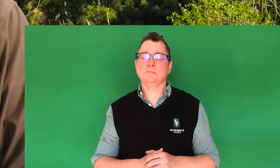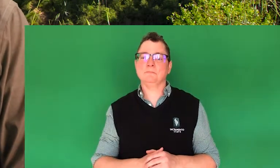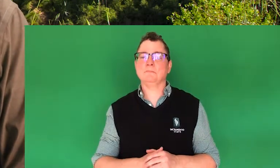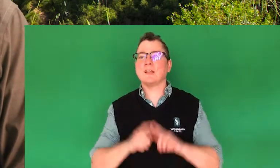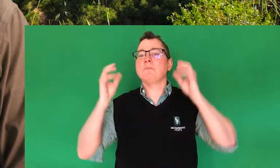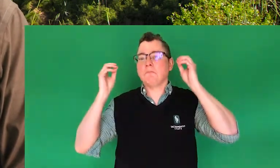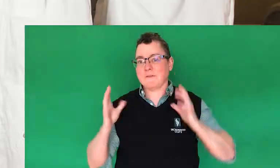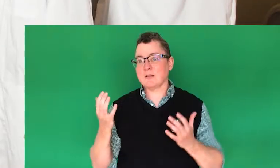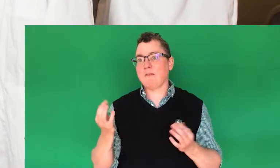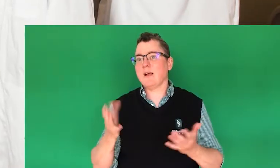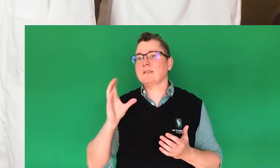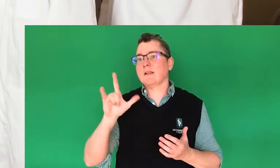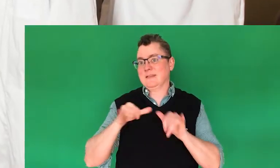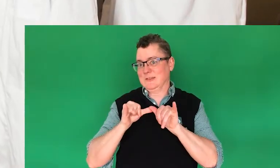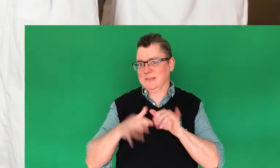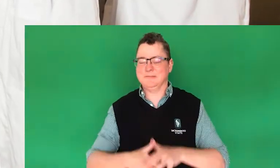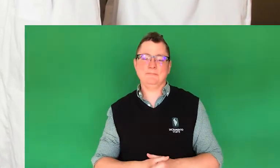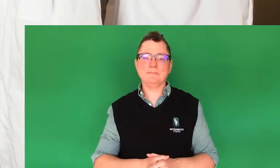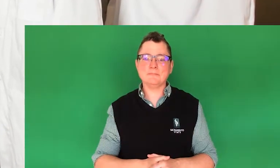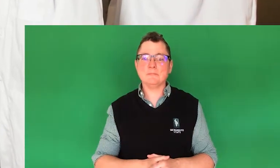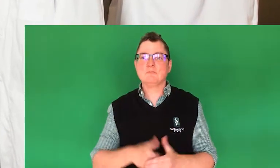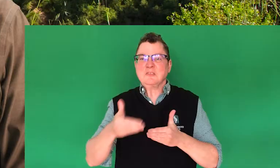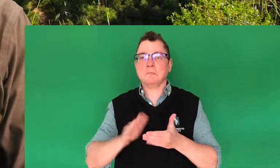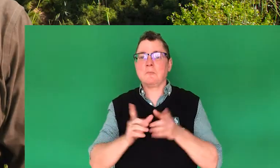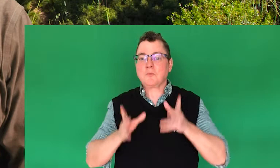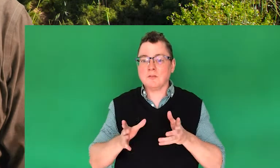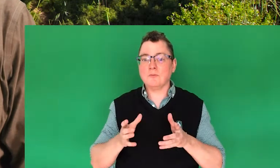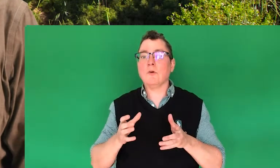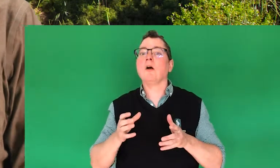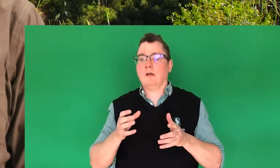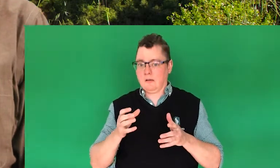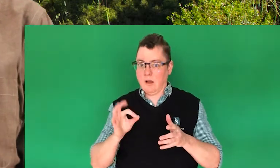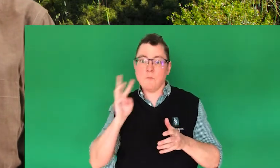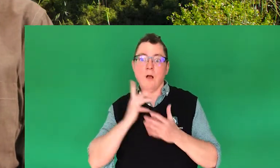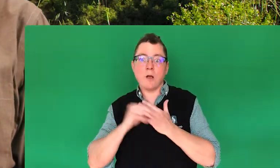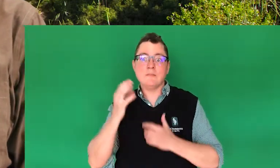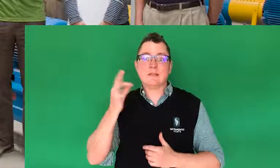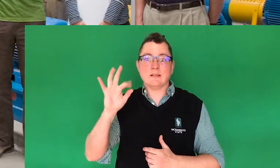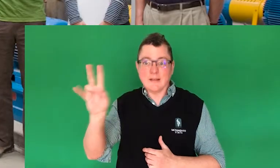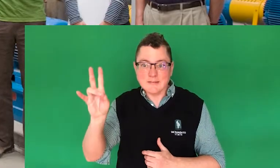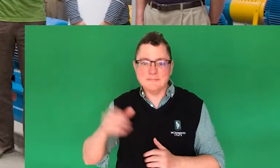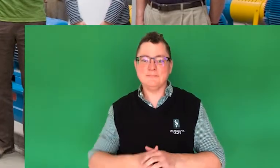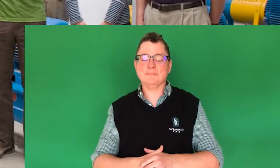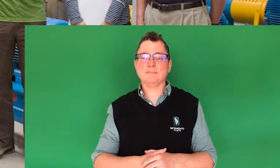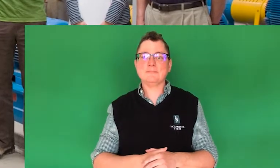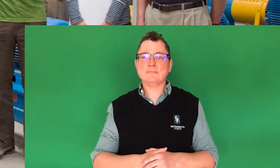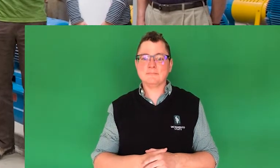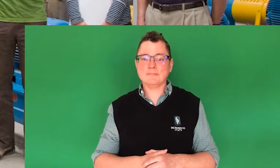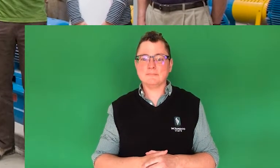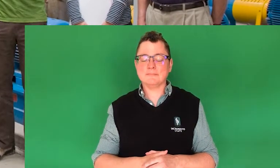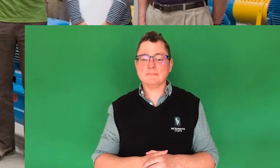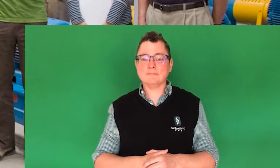in 1994 as a professor of civil engineering. Shortly after, I became Director of Water Programs